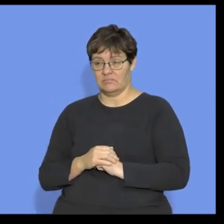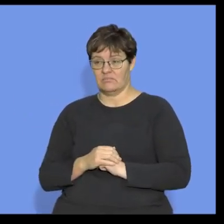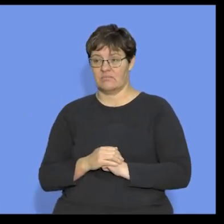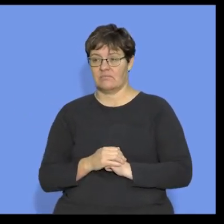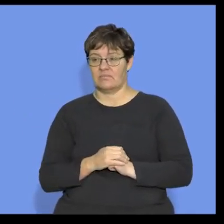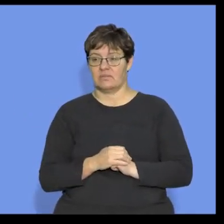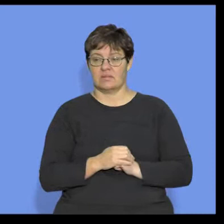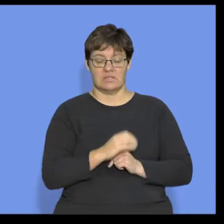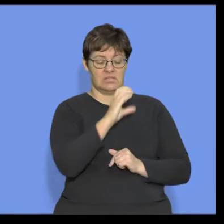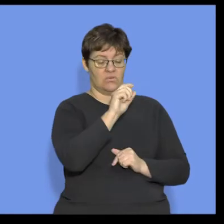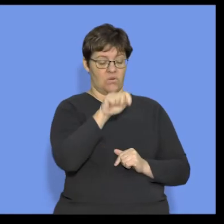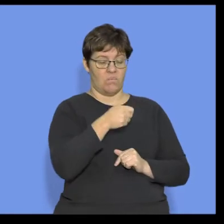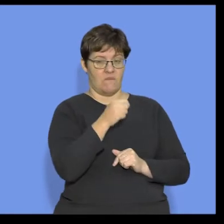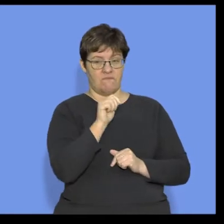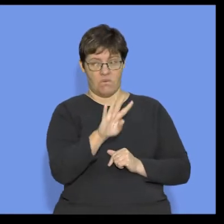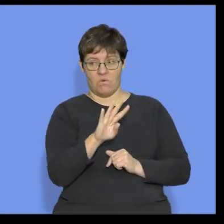us what?